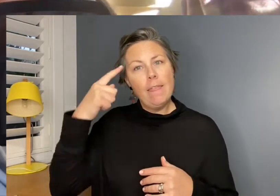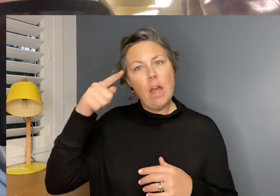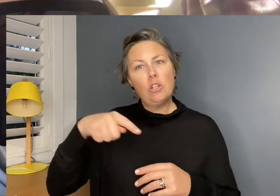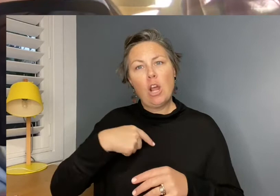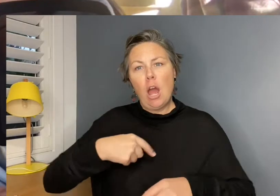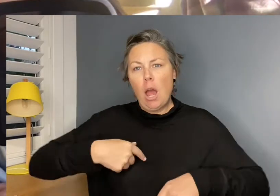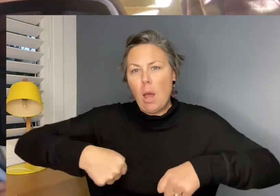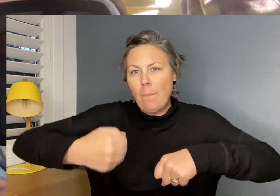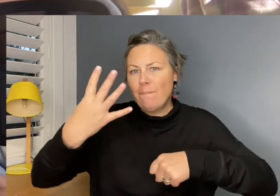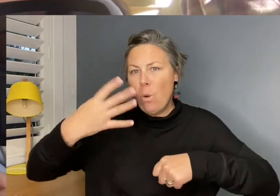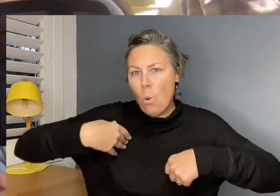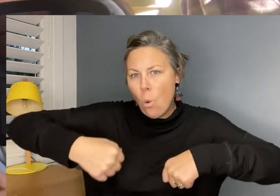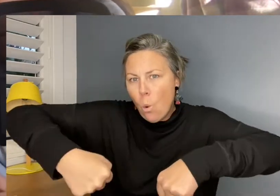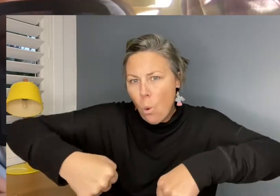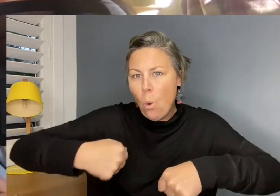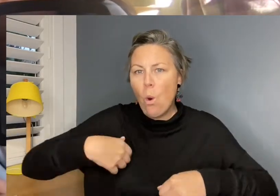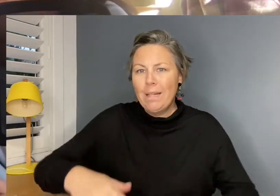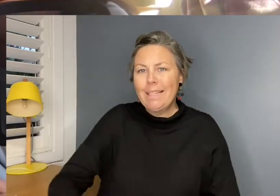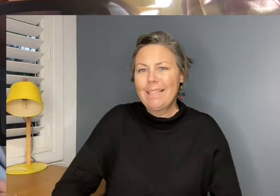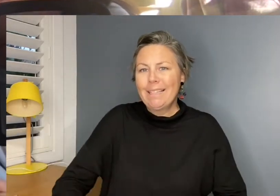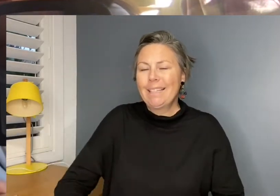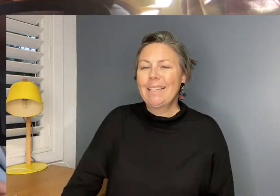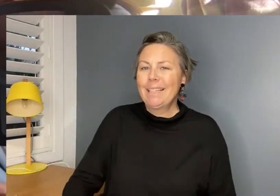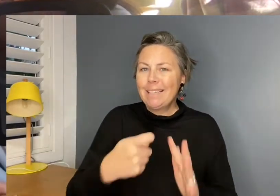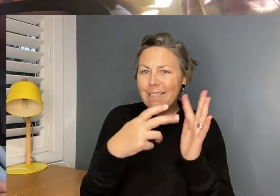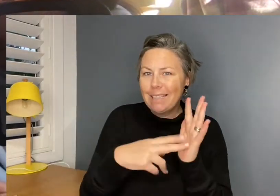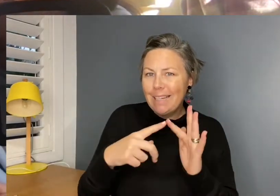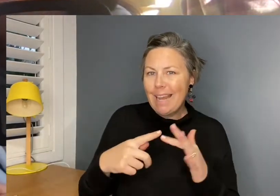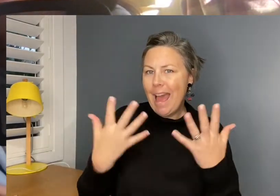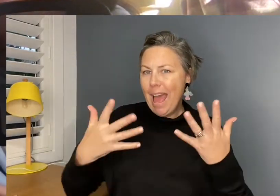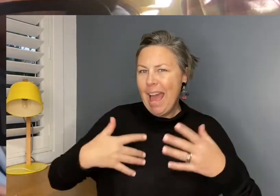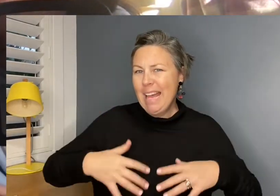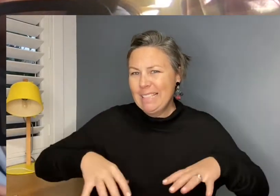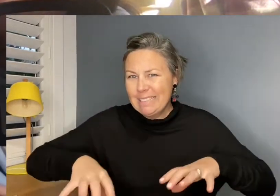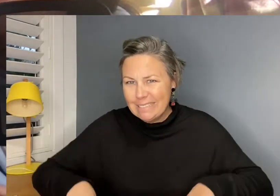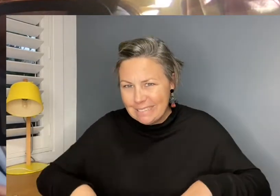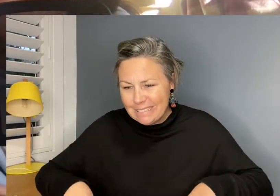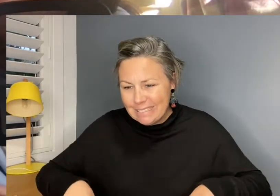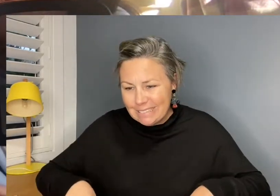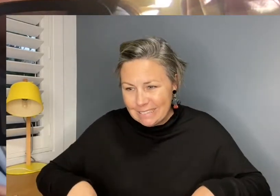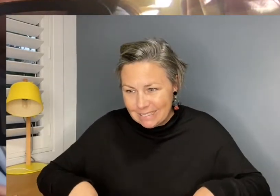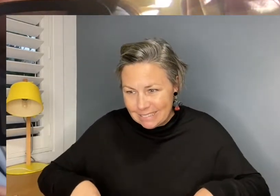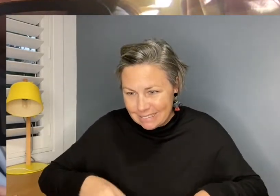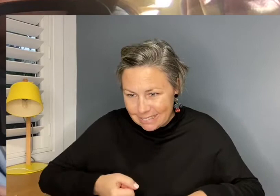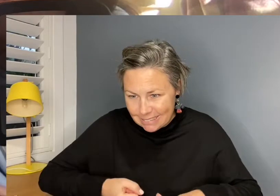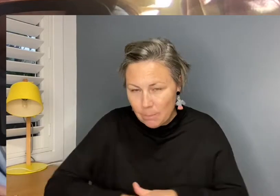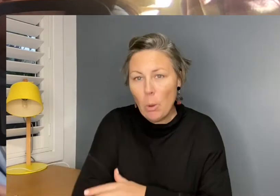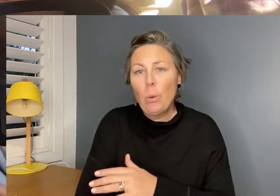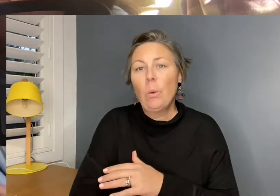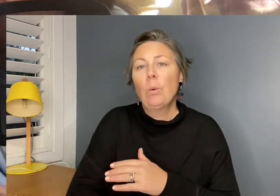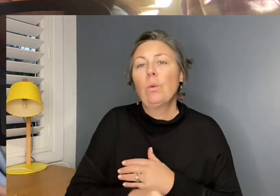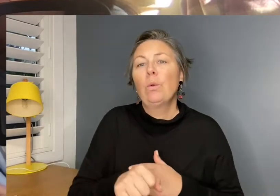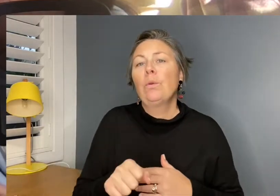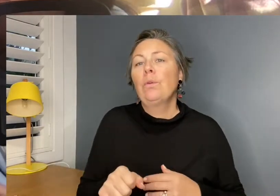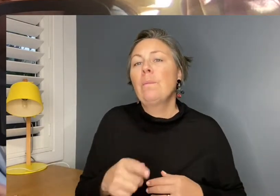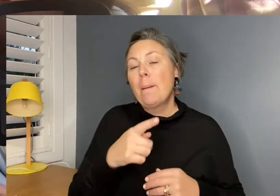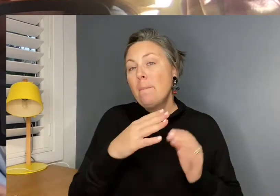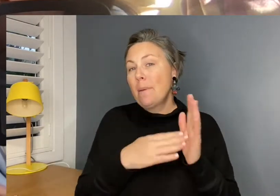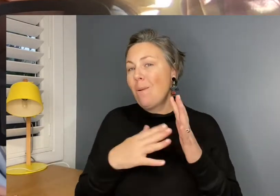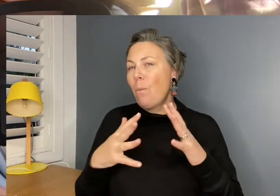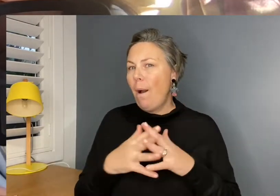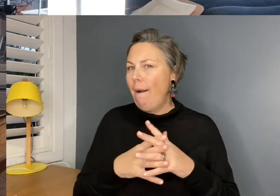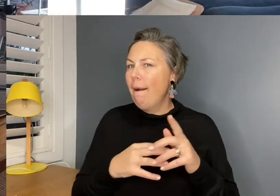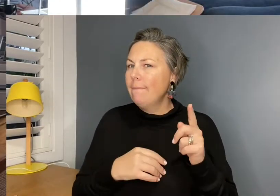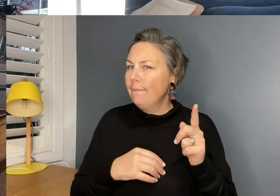all fours. Yeah. Like I was on my knees, hands and knees. Yeah. In the position that I actually gave birth to him. But again, the midwife was